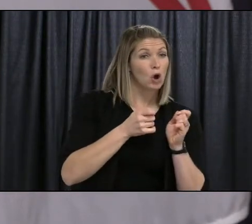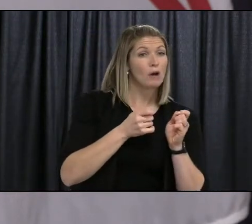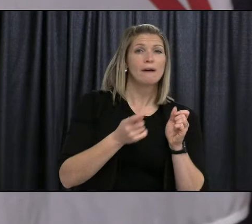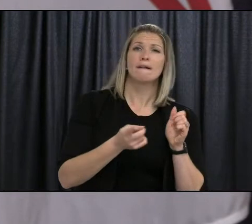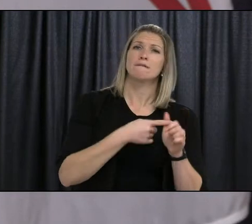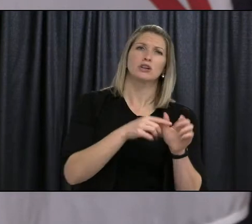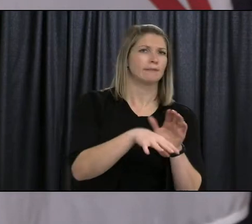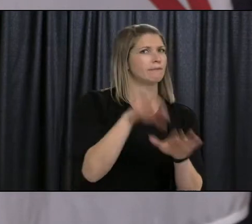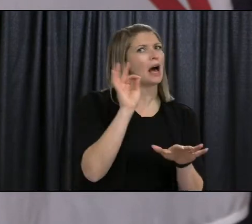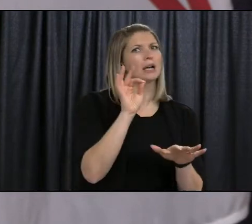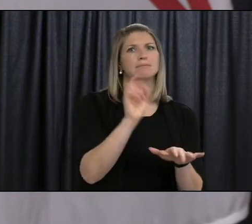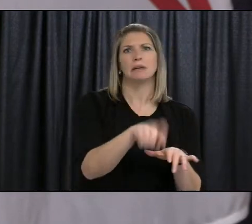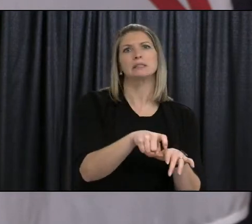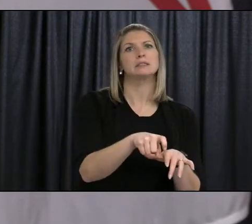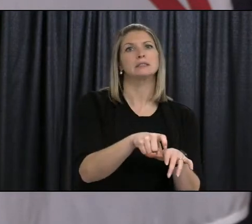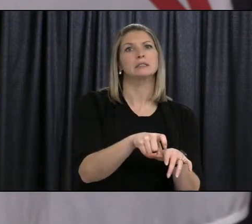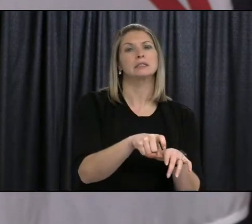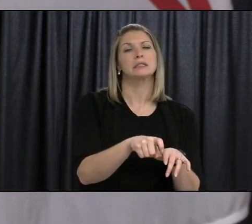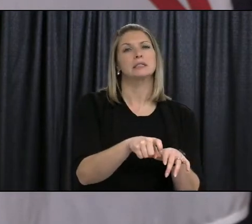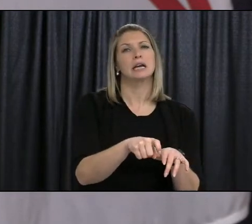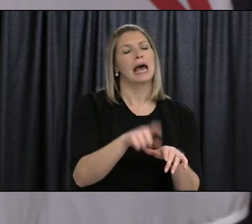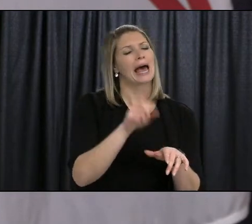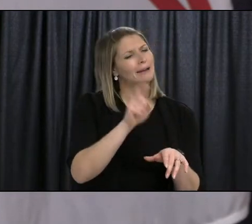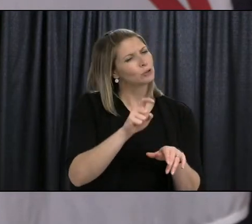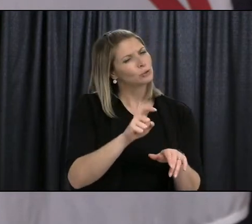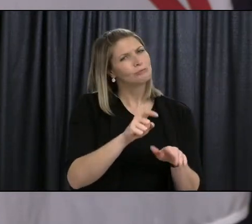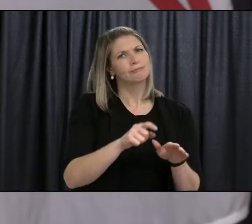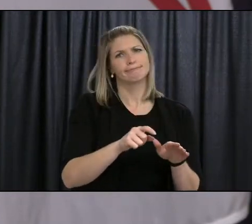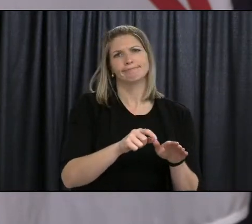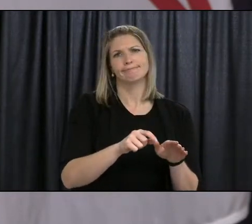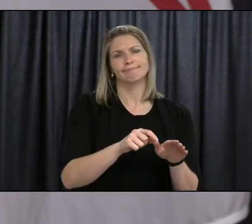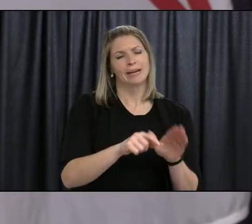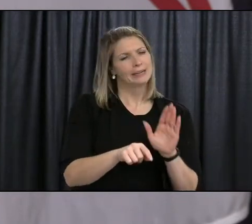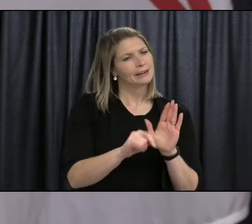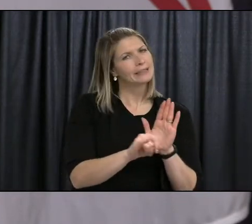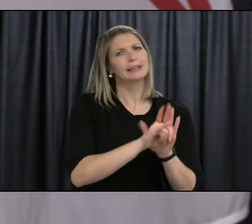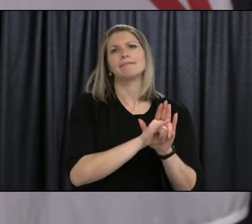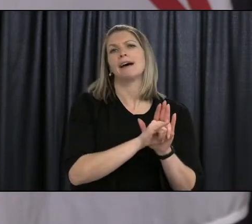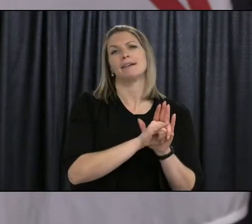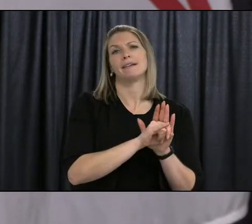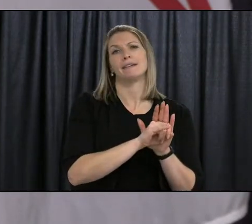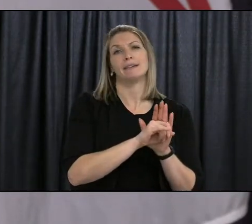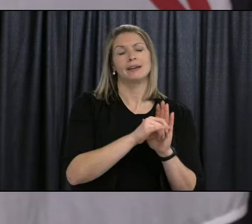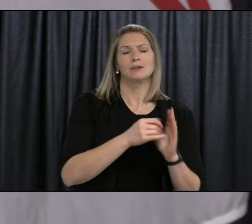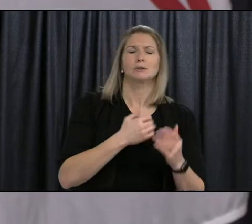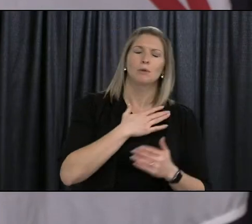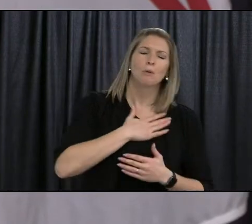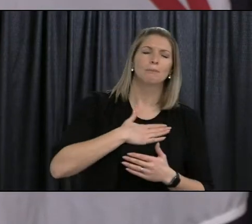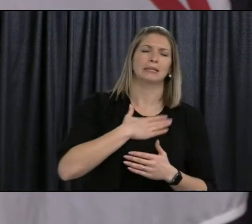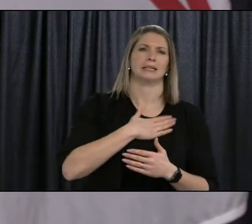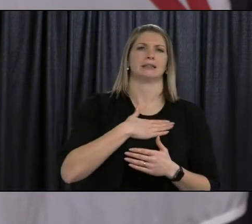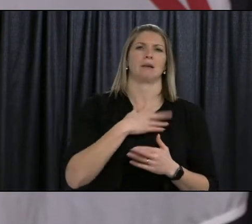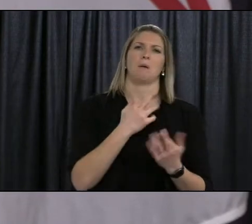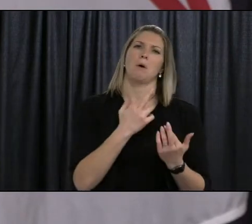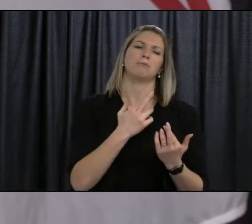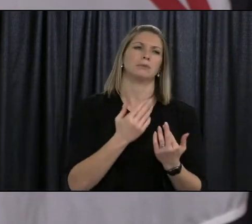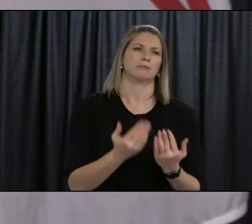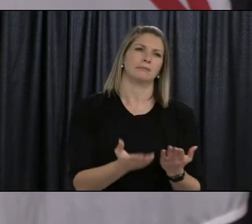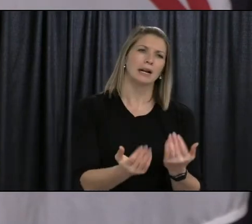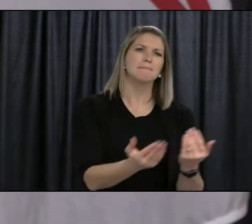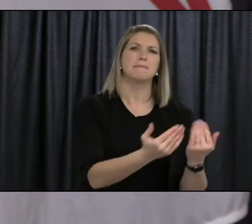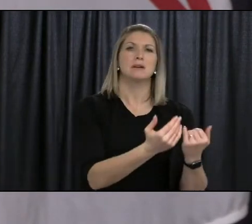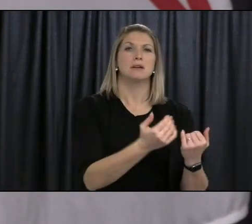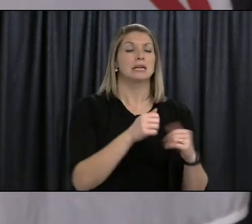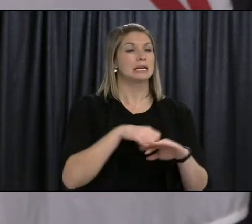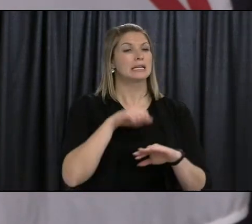So we want to find any cases that may be there. So hopefully people will continue to come out. We've got the rapid